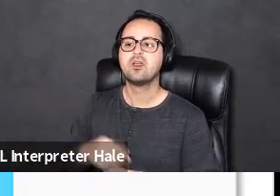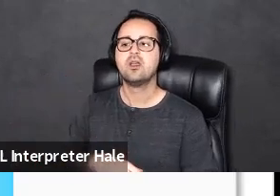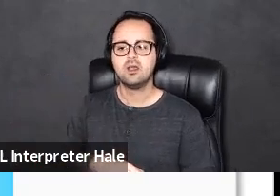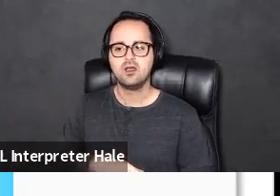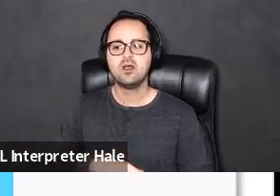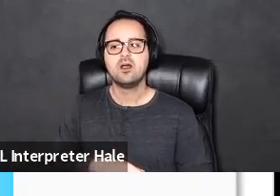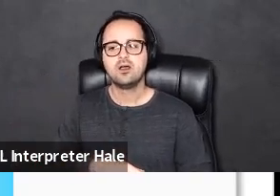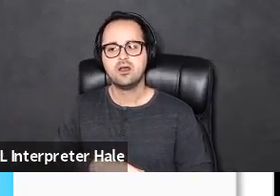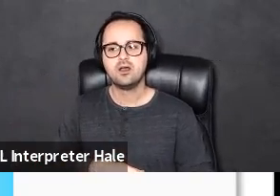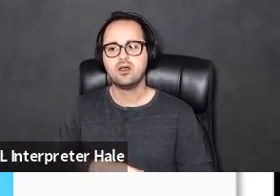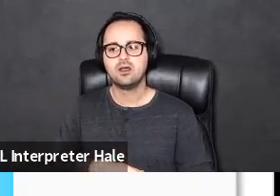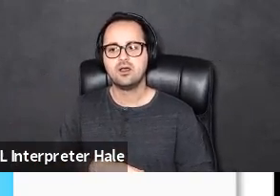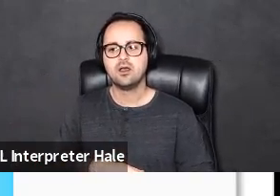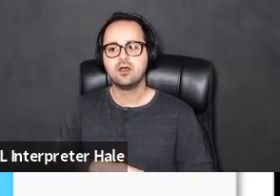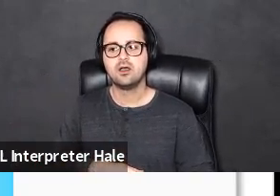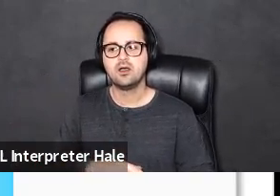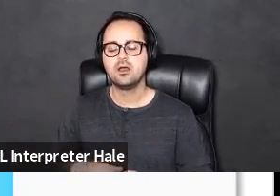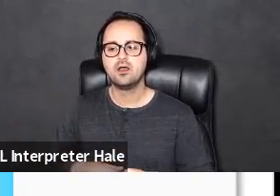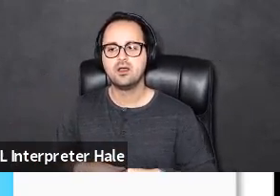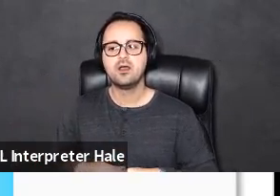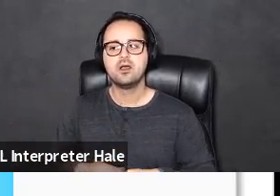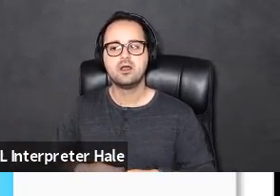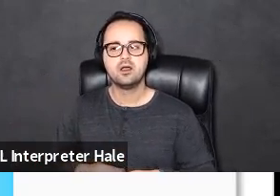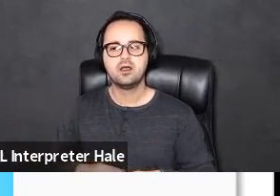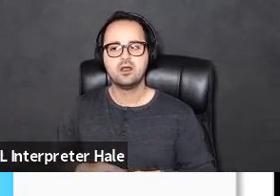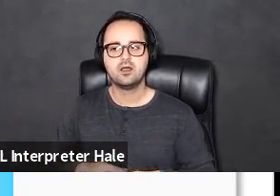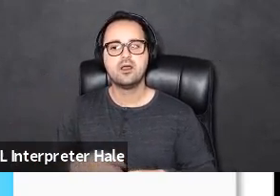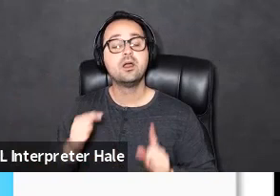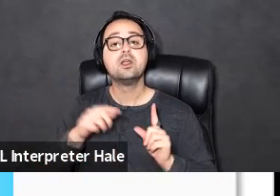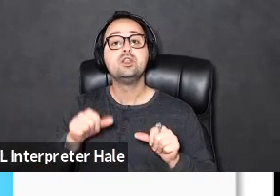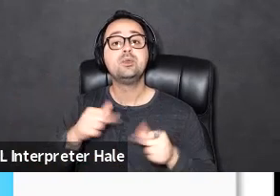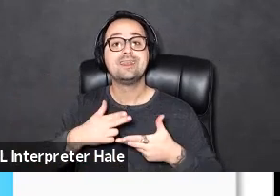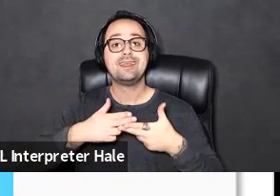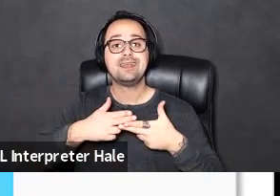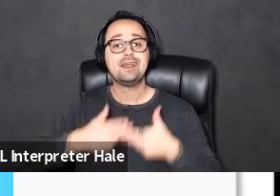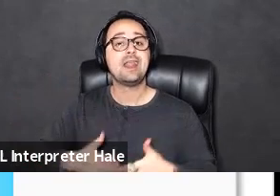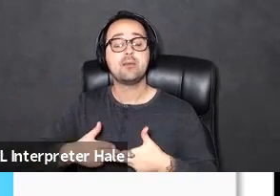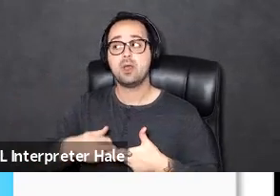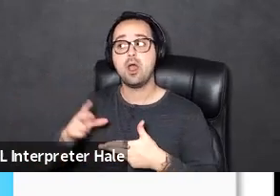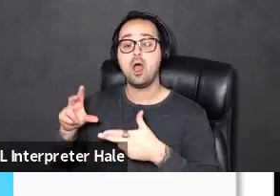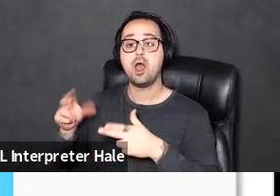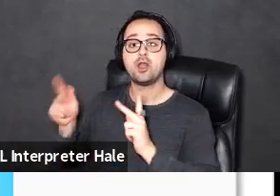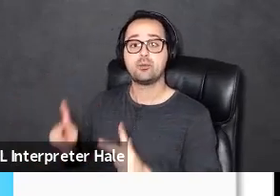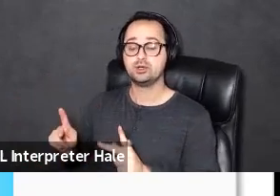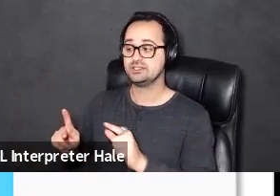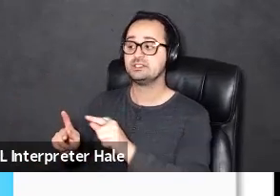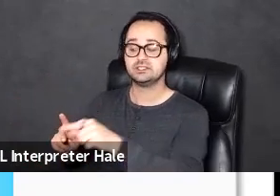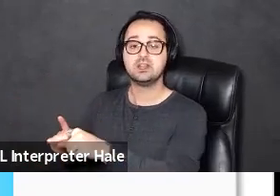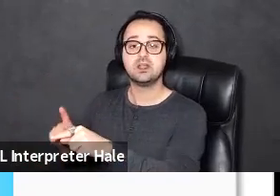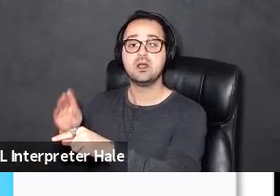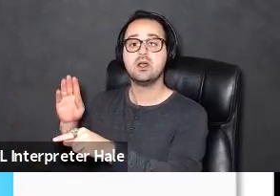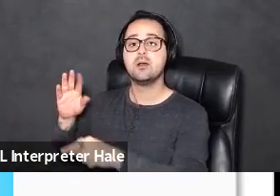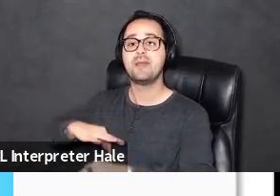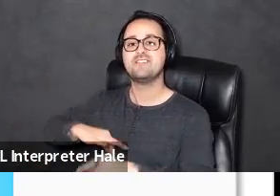way, good way to leverage and help your child. And you can name the trust as a beneficiary, which is really the important part, because now you